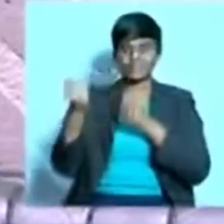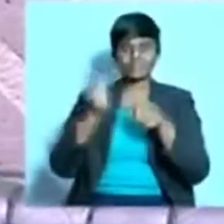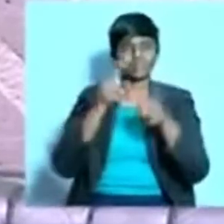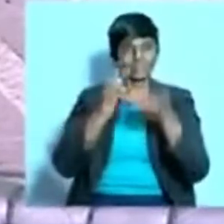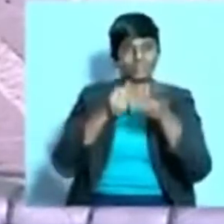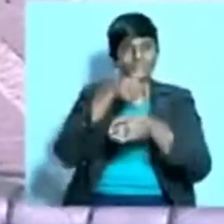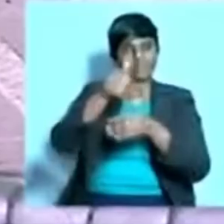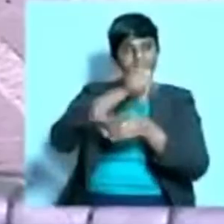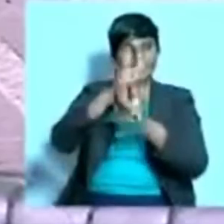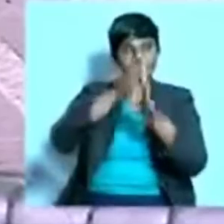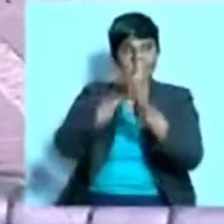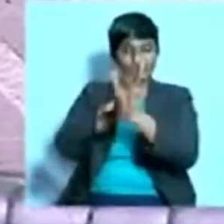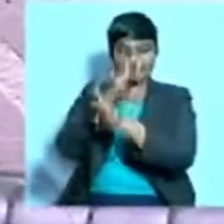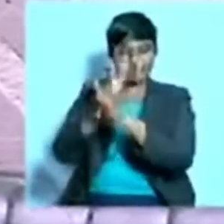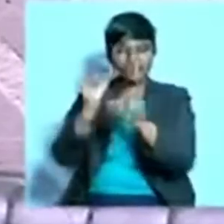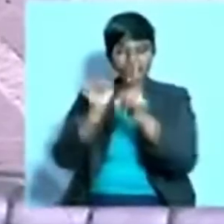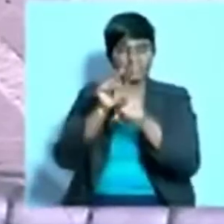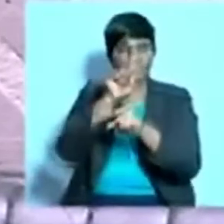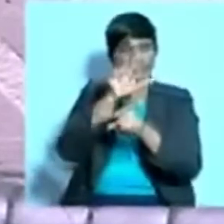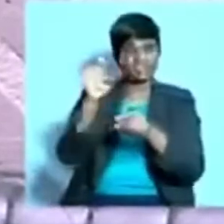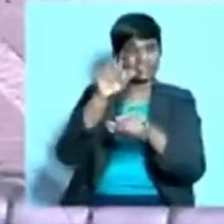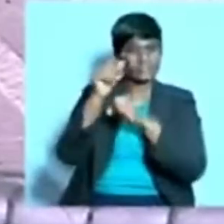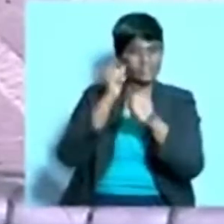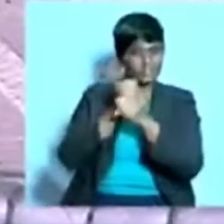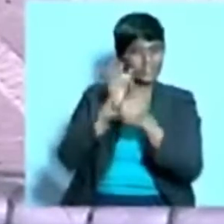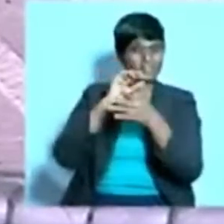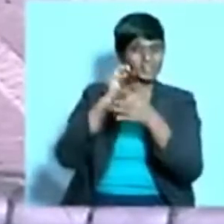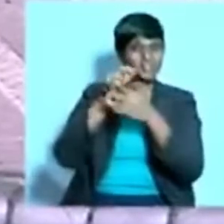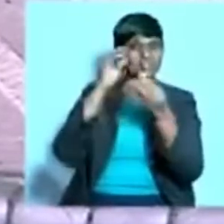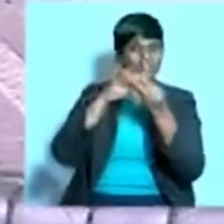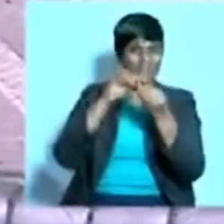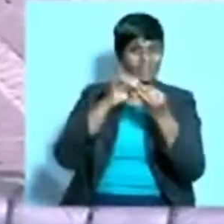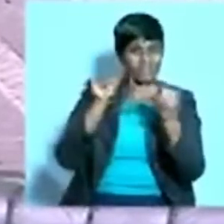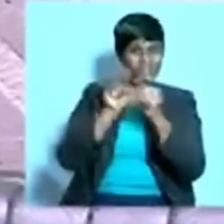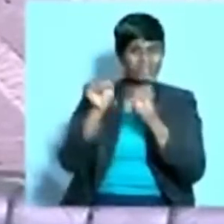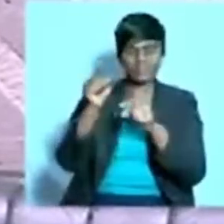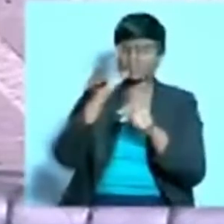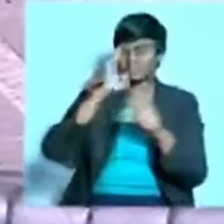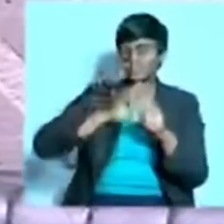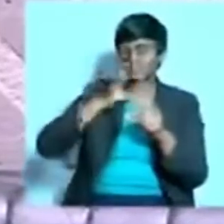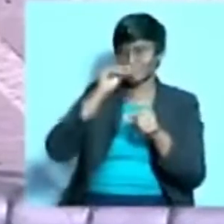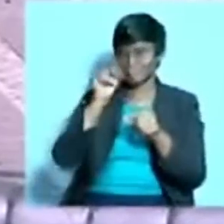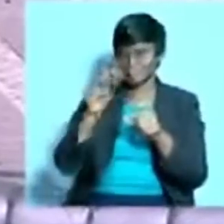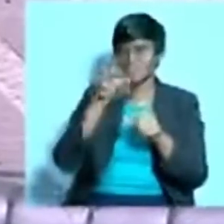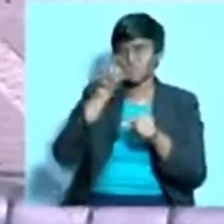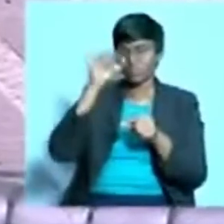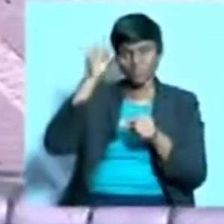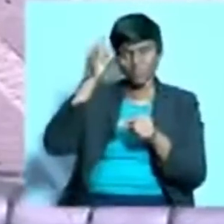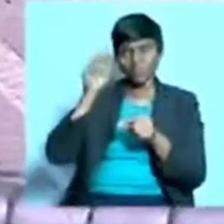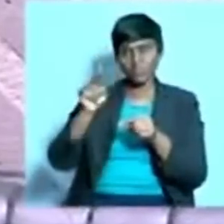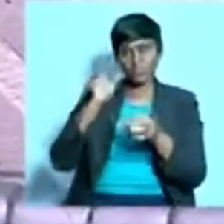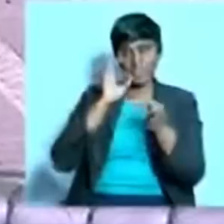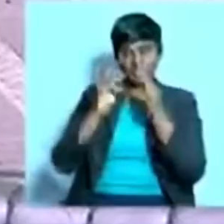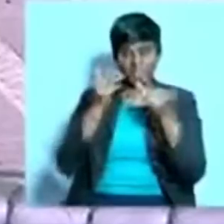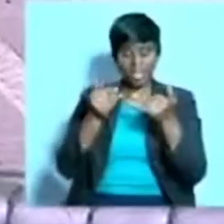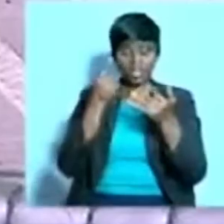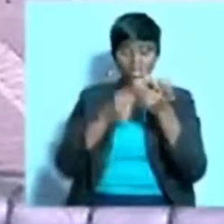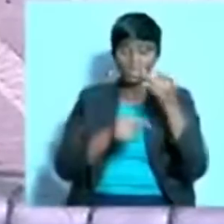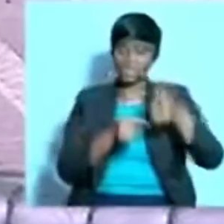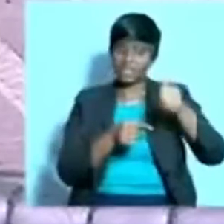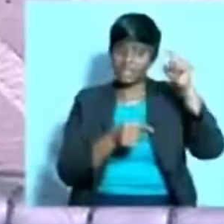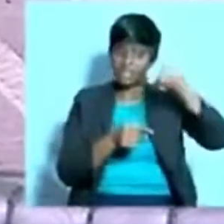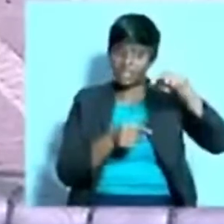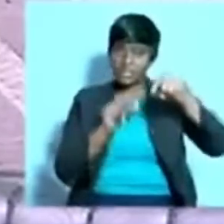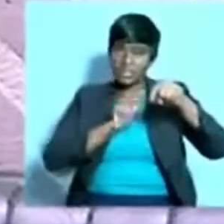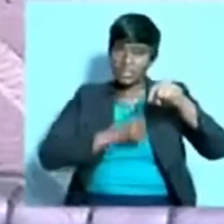to even 100 years after he's gone. Those that, Madam Speaker, must be taken note of, so that if it requires,